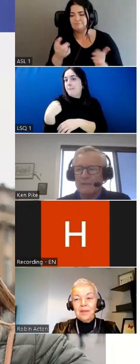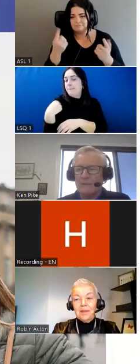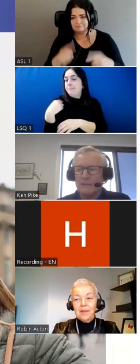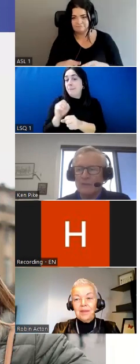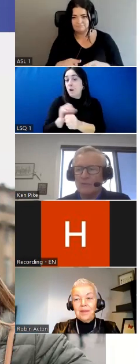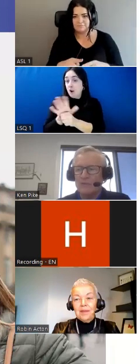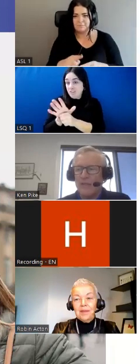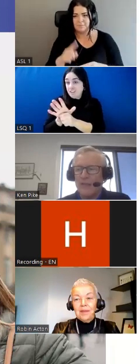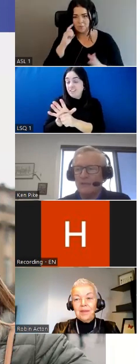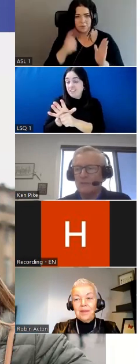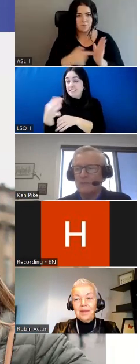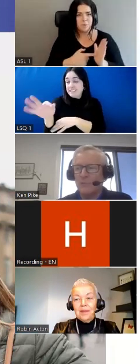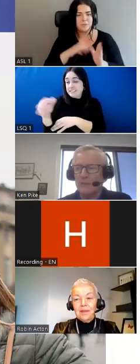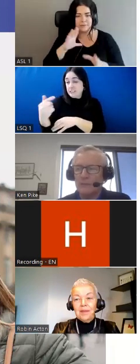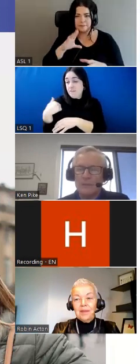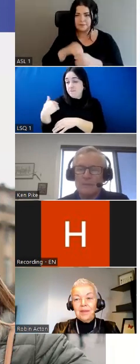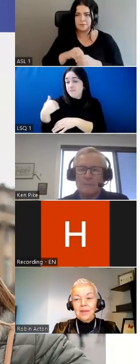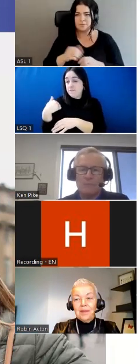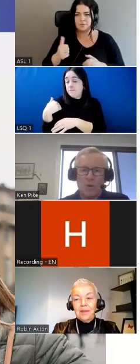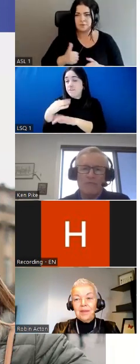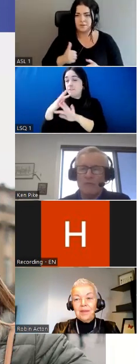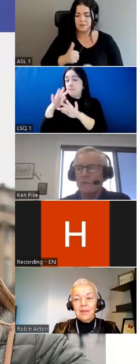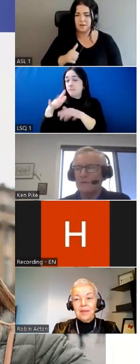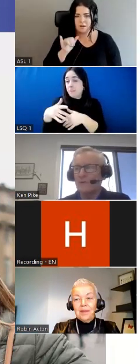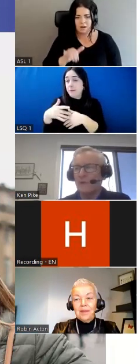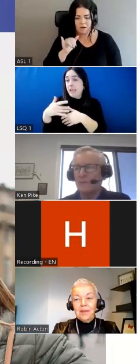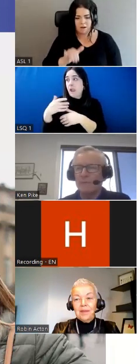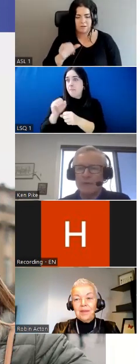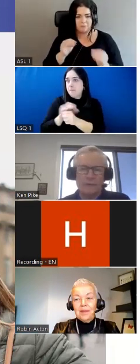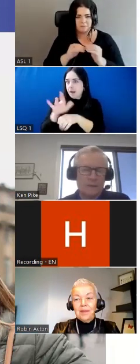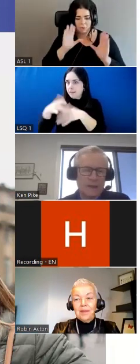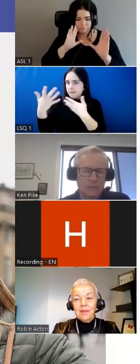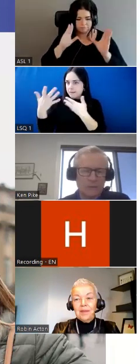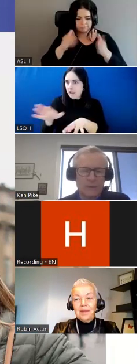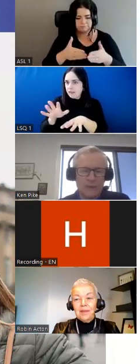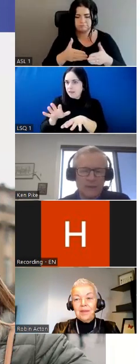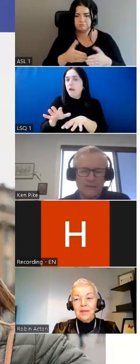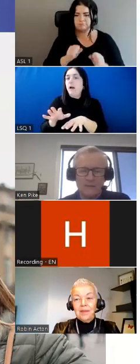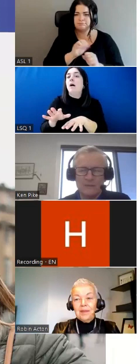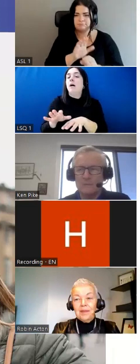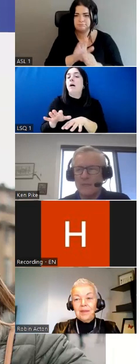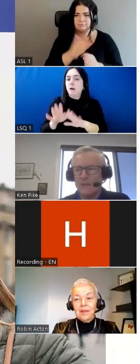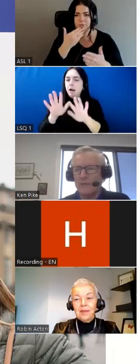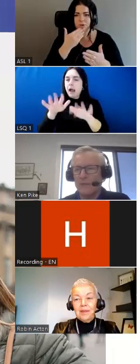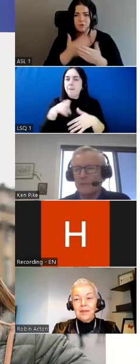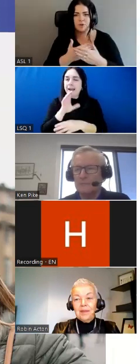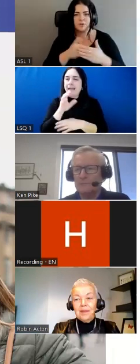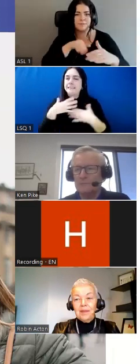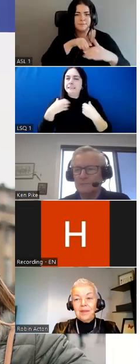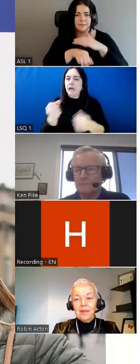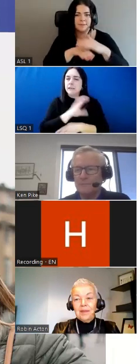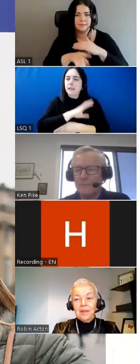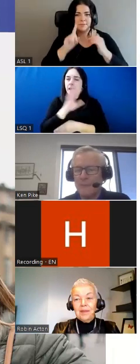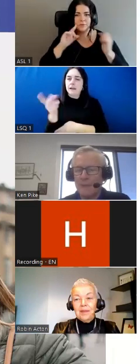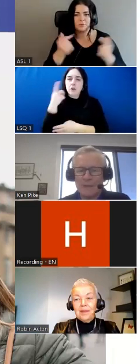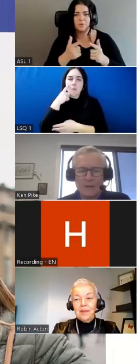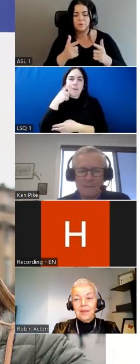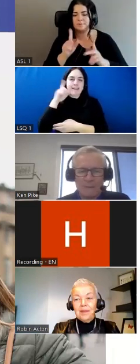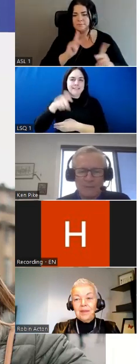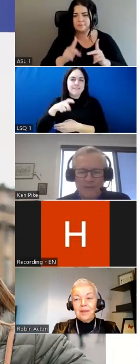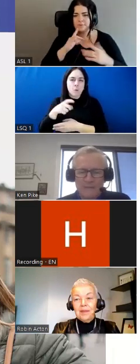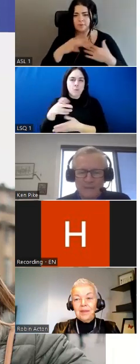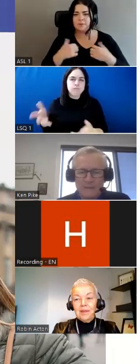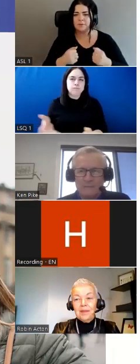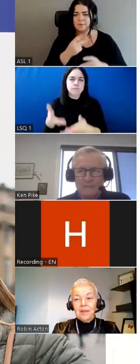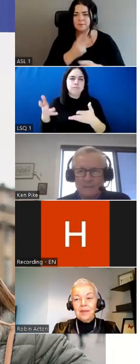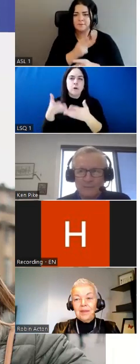brought Inclusion Canada to put more of a focus on promoting equitable access to healthcare.